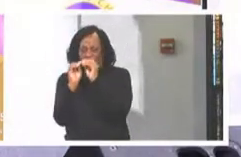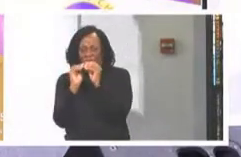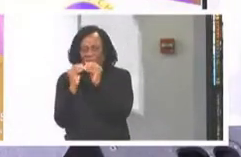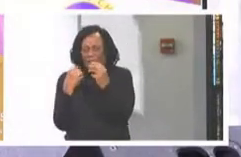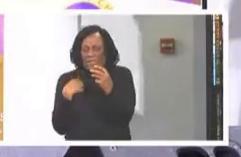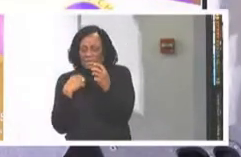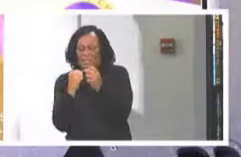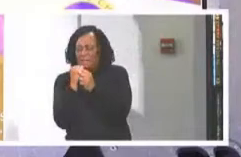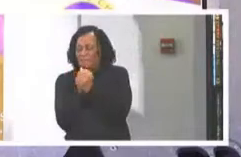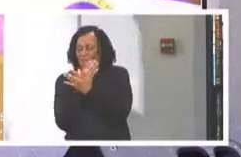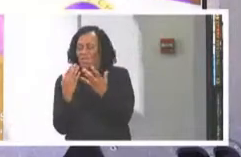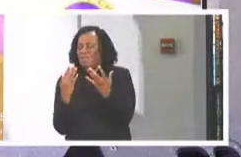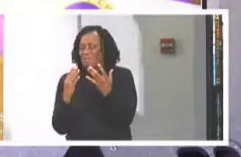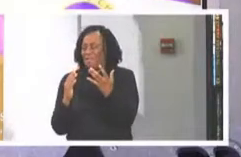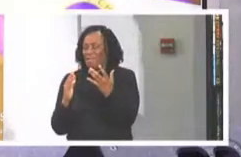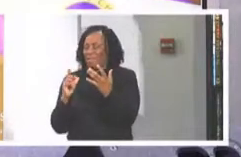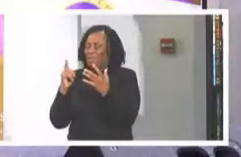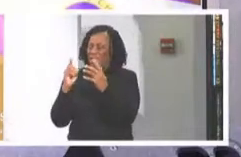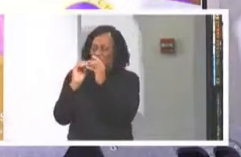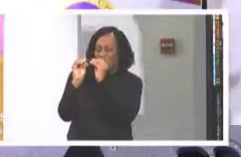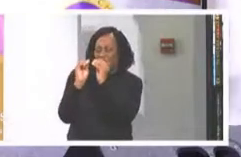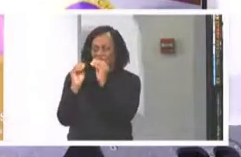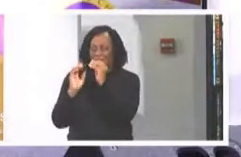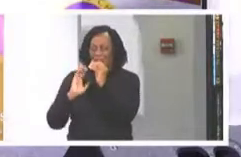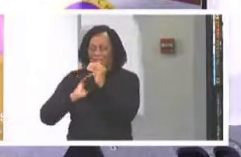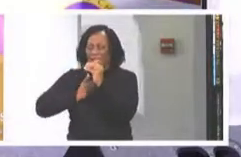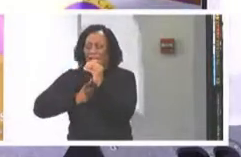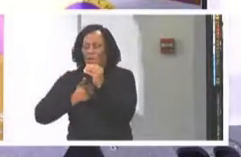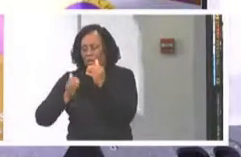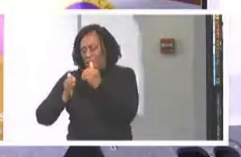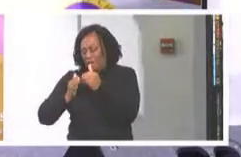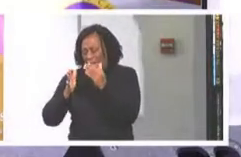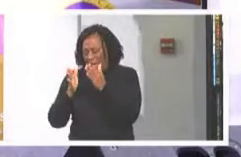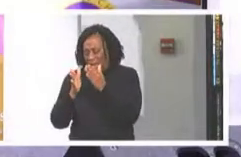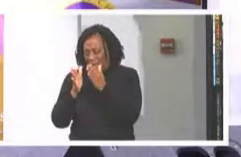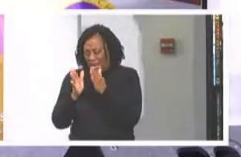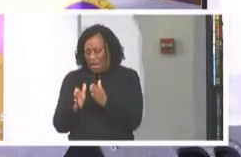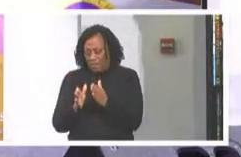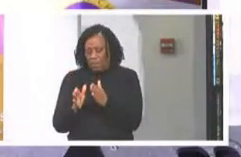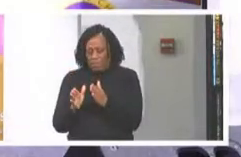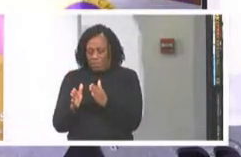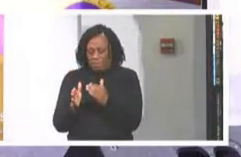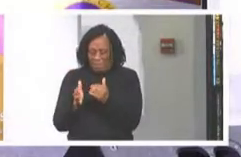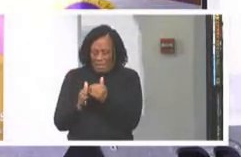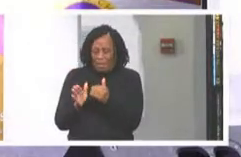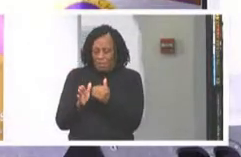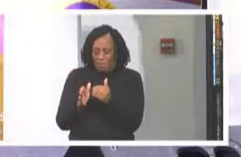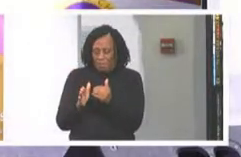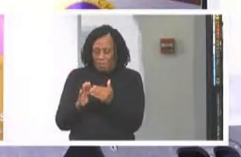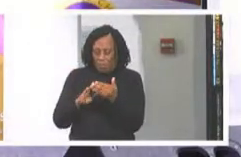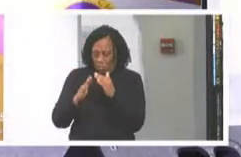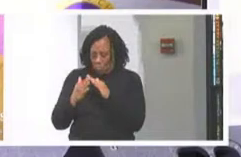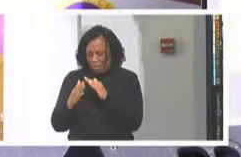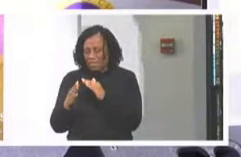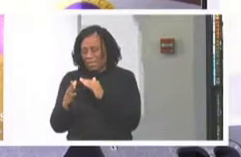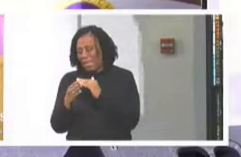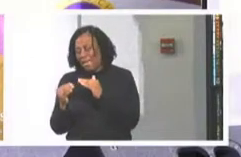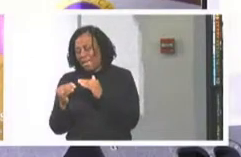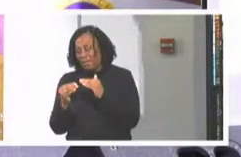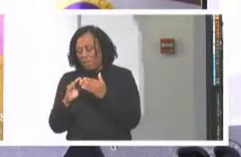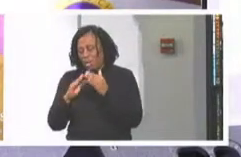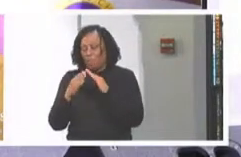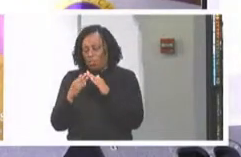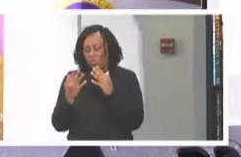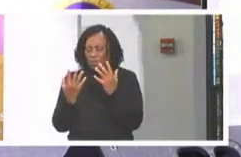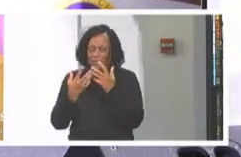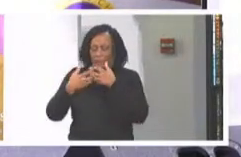that will put our neighborhoods and communities back together again. So Lord God, in advance, we give